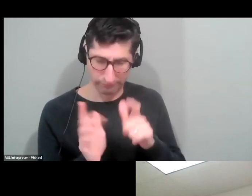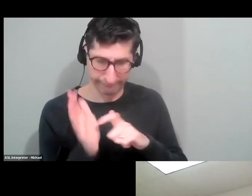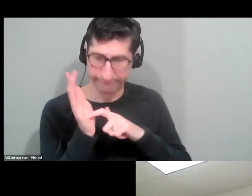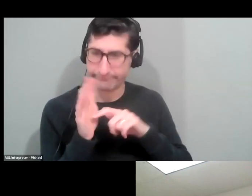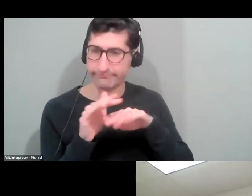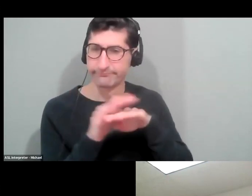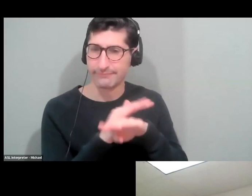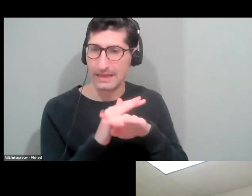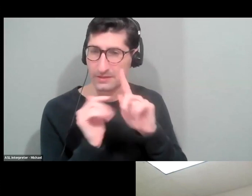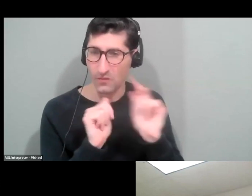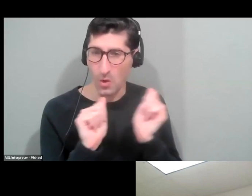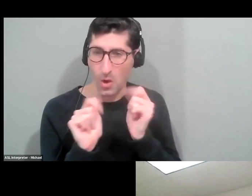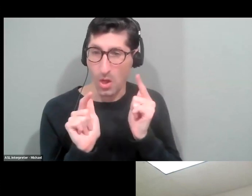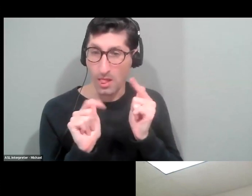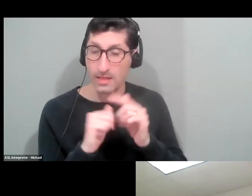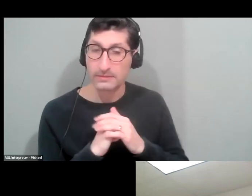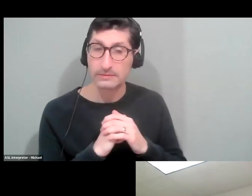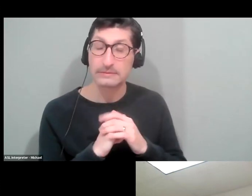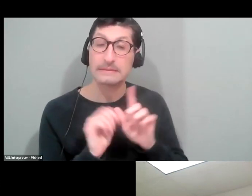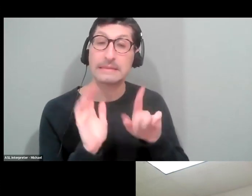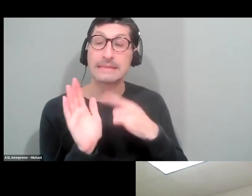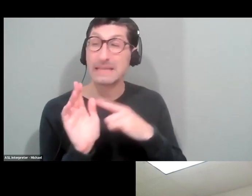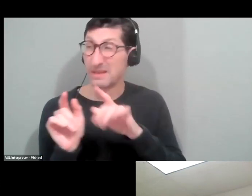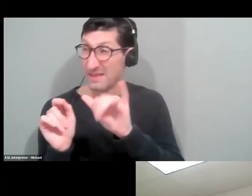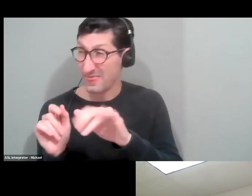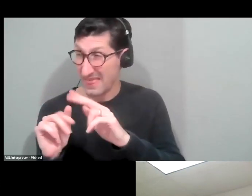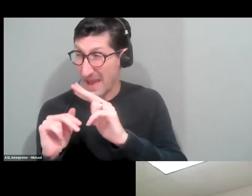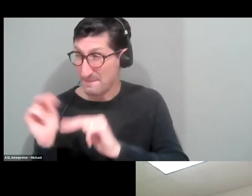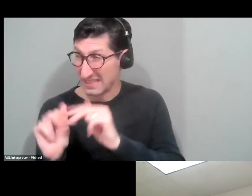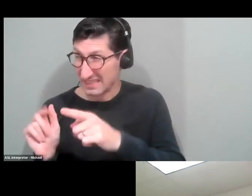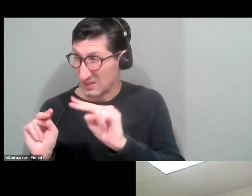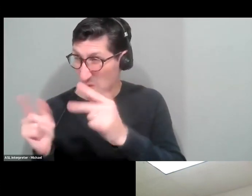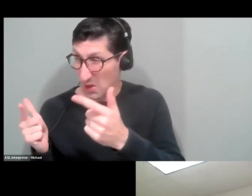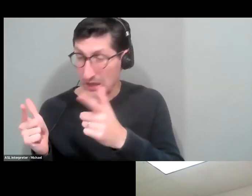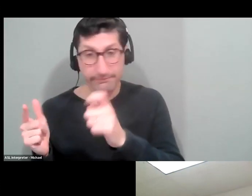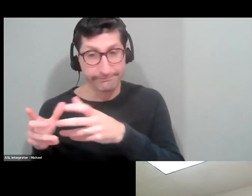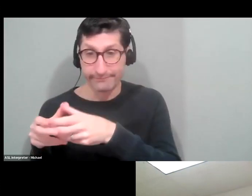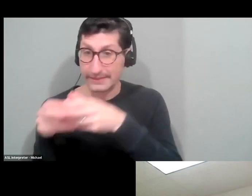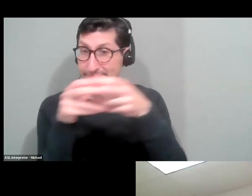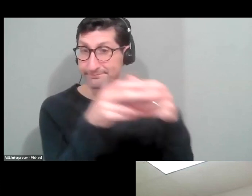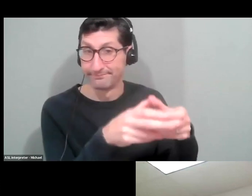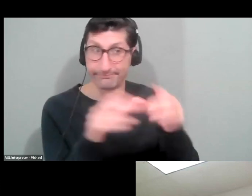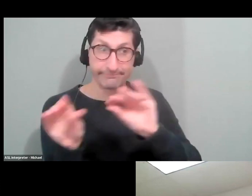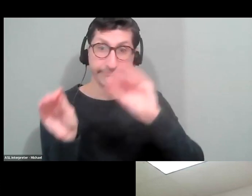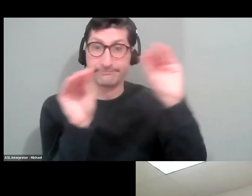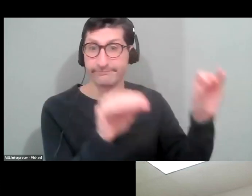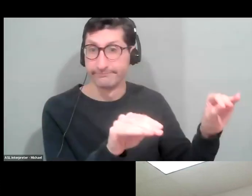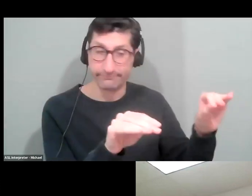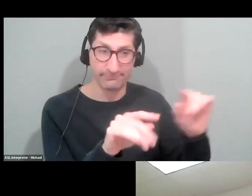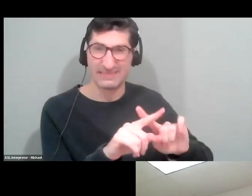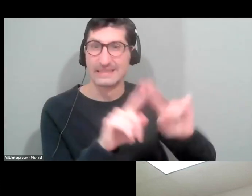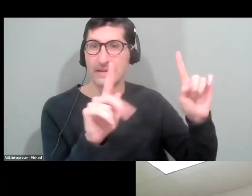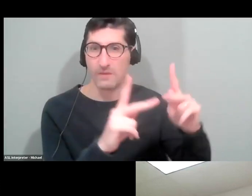and there are times where that might mean moving it to an accessible location, and so that might come into play in terms of town